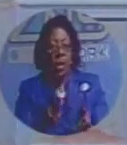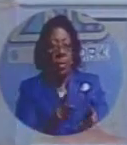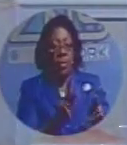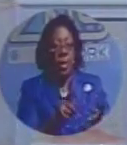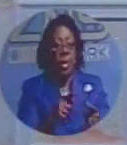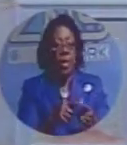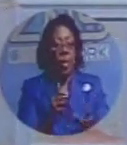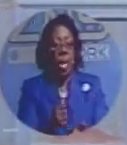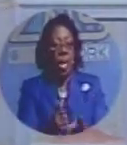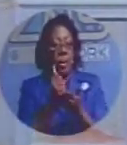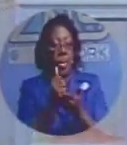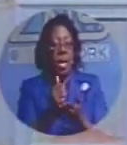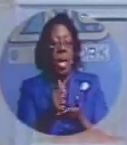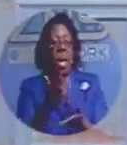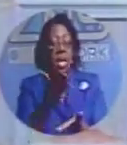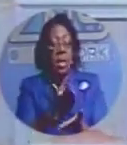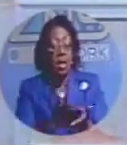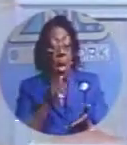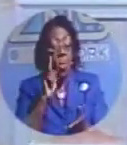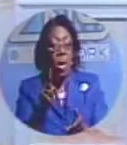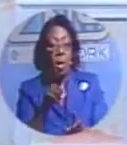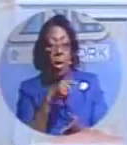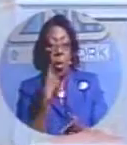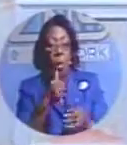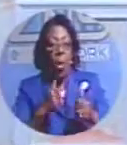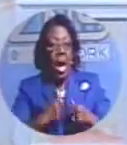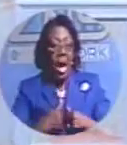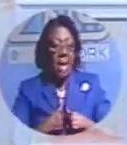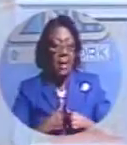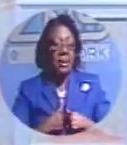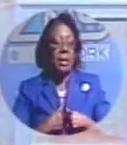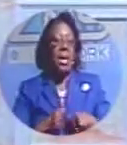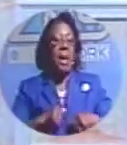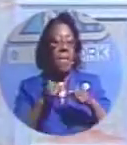to help and someone who has the capacity to help.